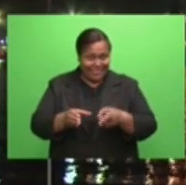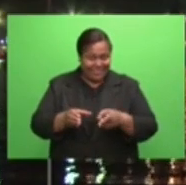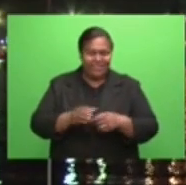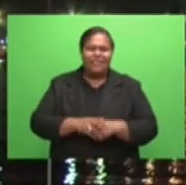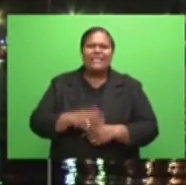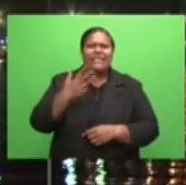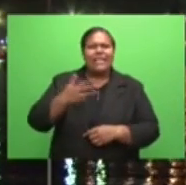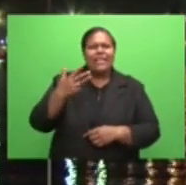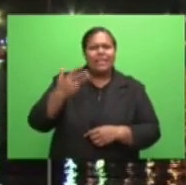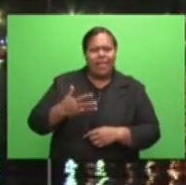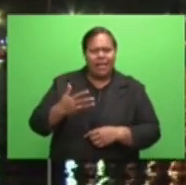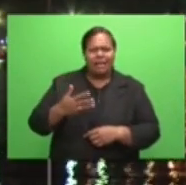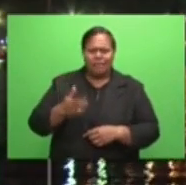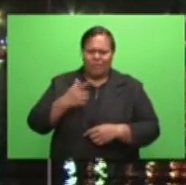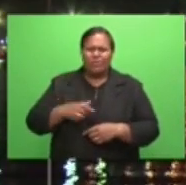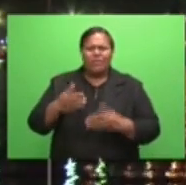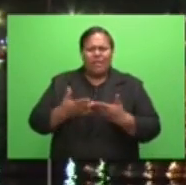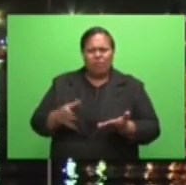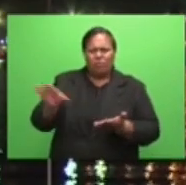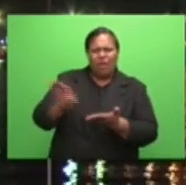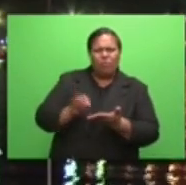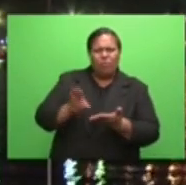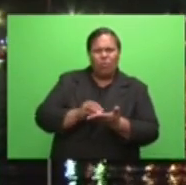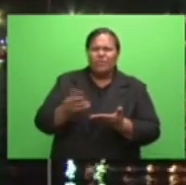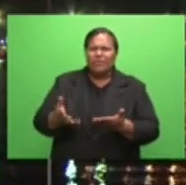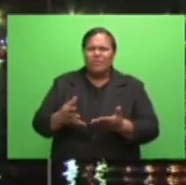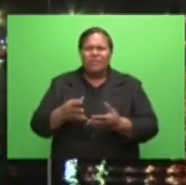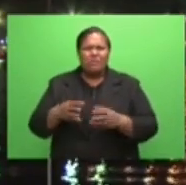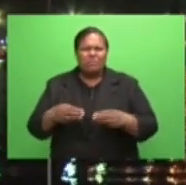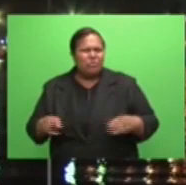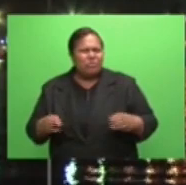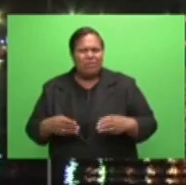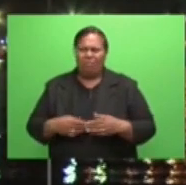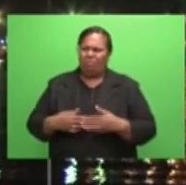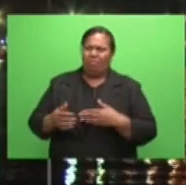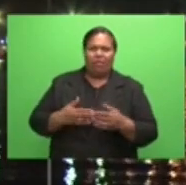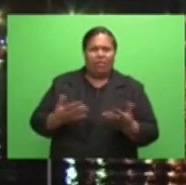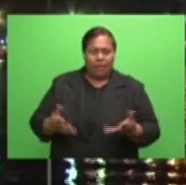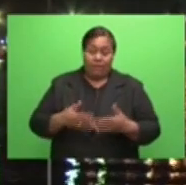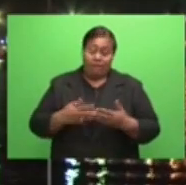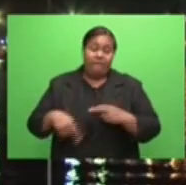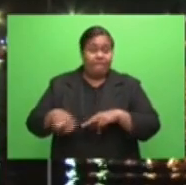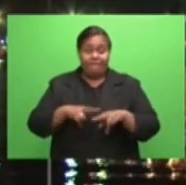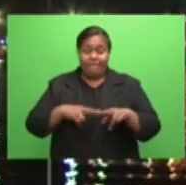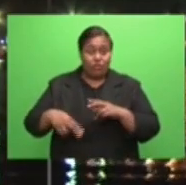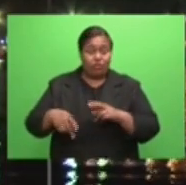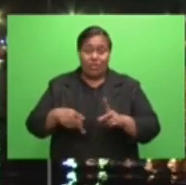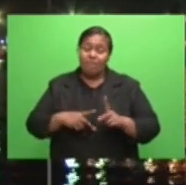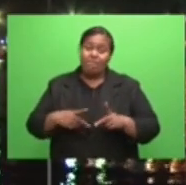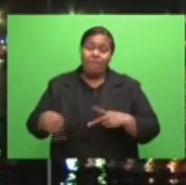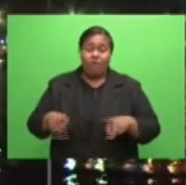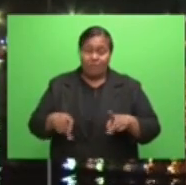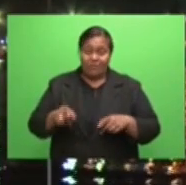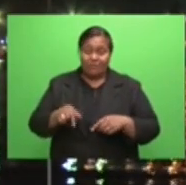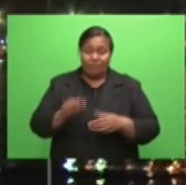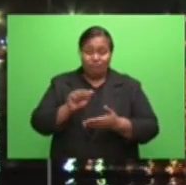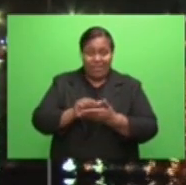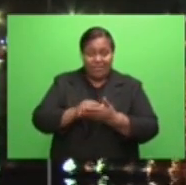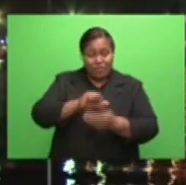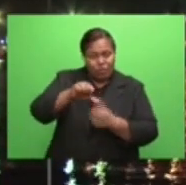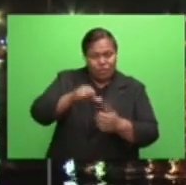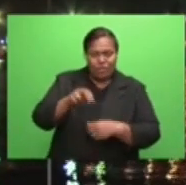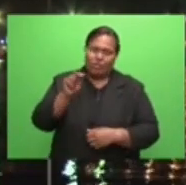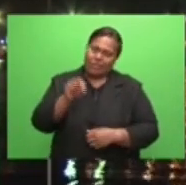illegal downloading of original music, the Fiji Performing Rights Association says it could be losing potential millions in